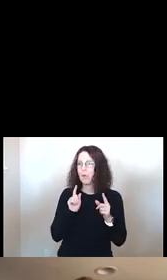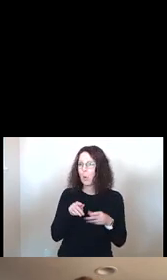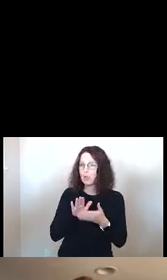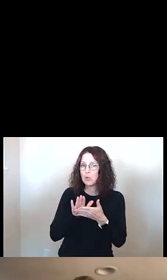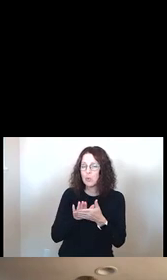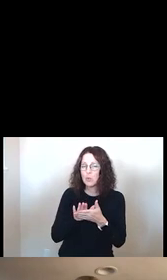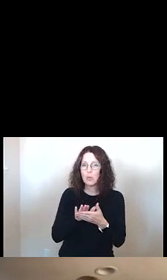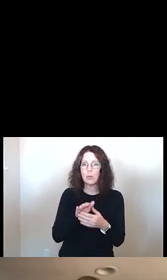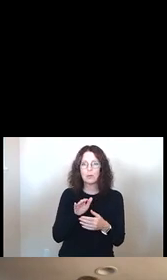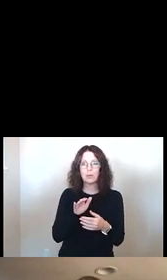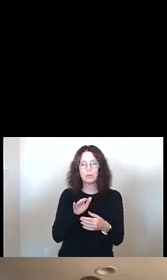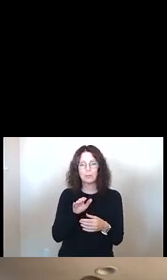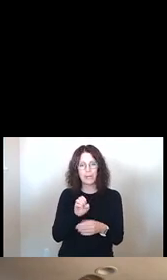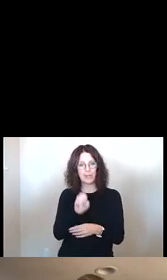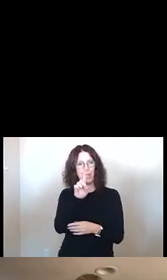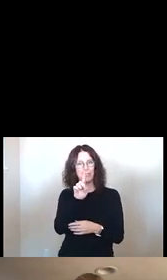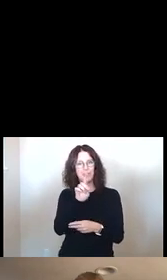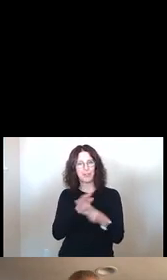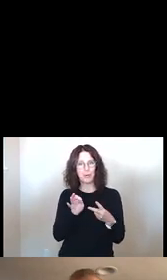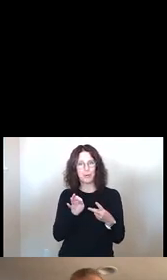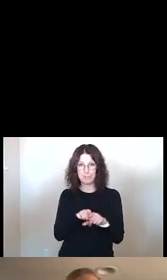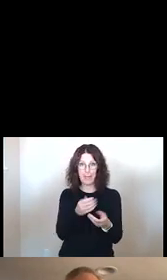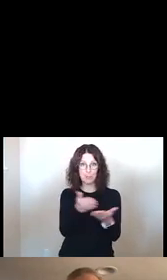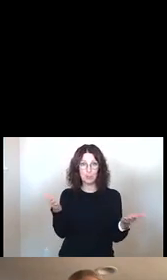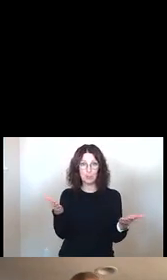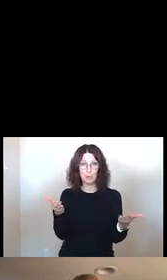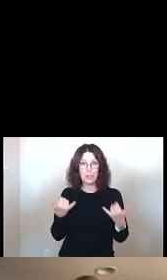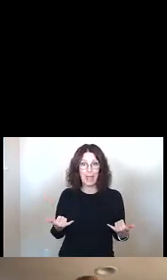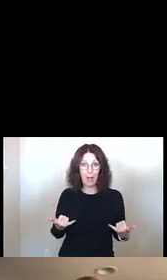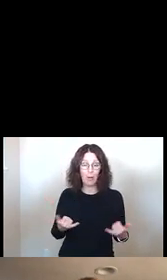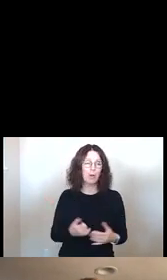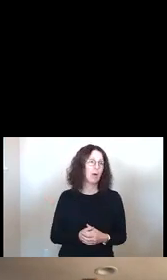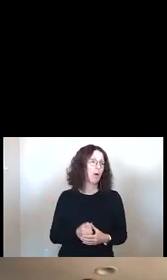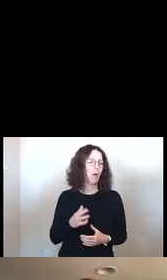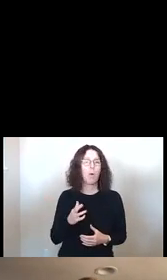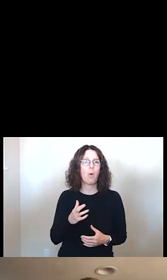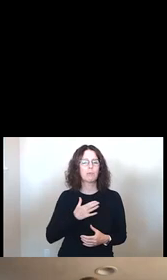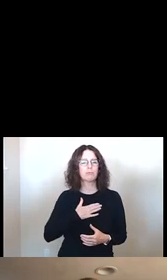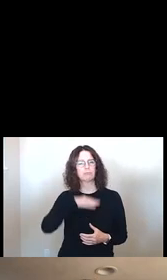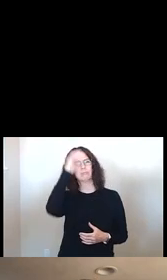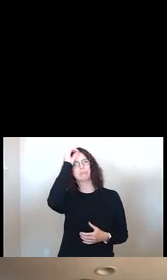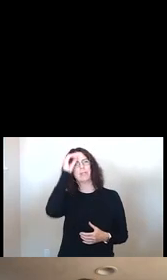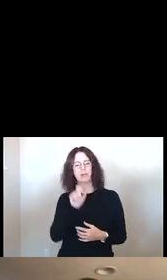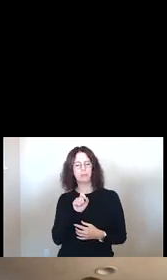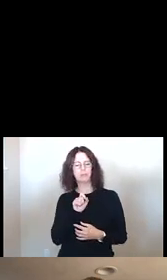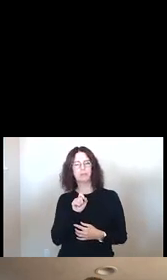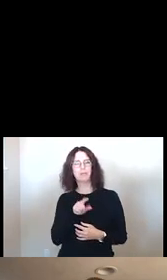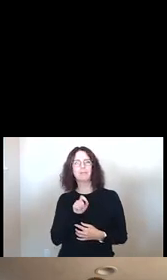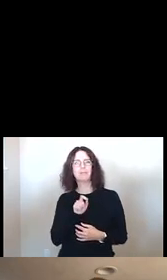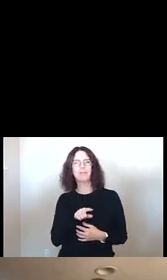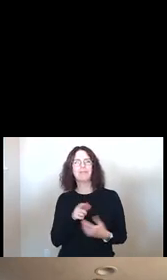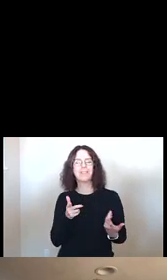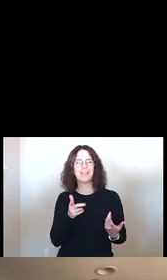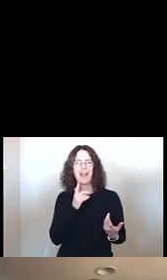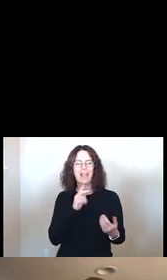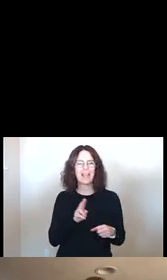now, or by expressing our views on Twitter. These create new information that can be